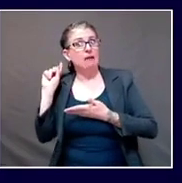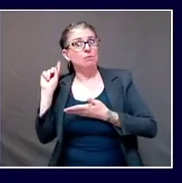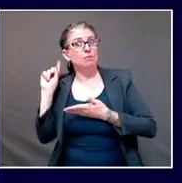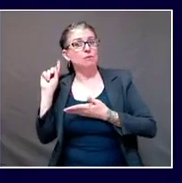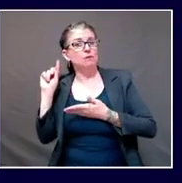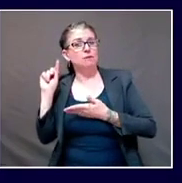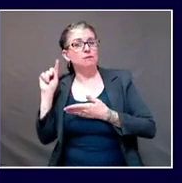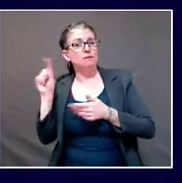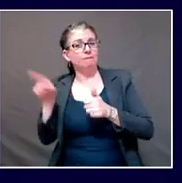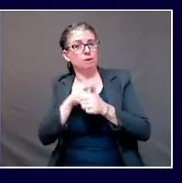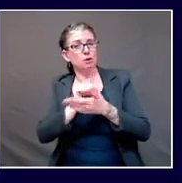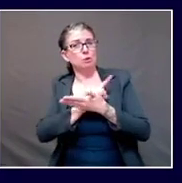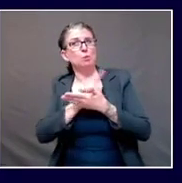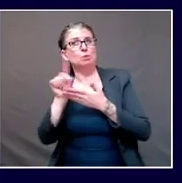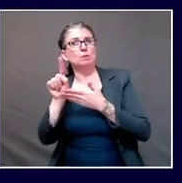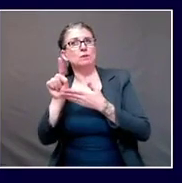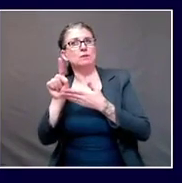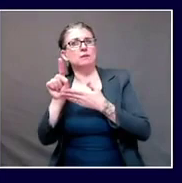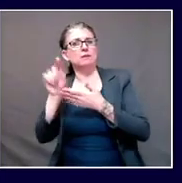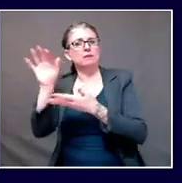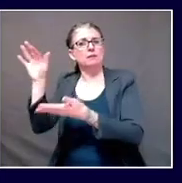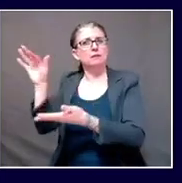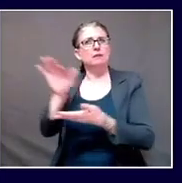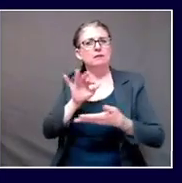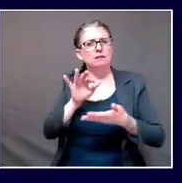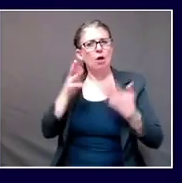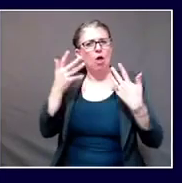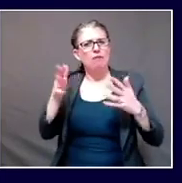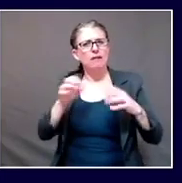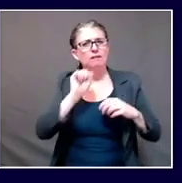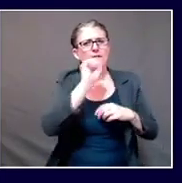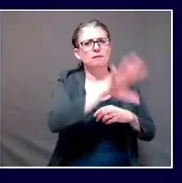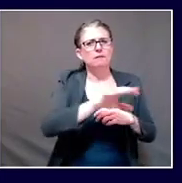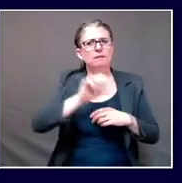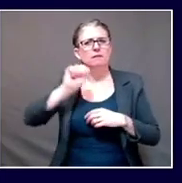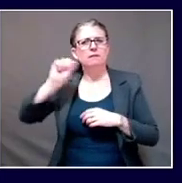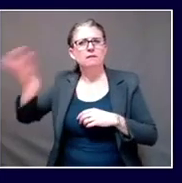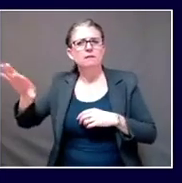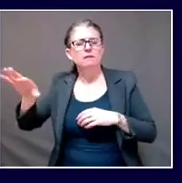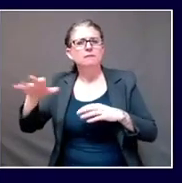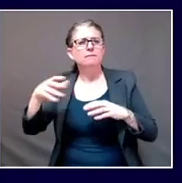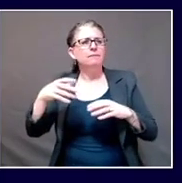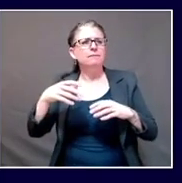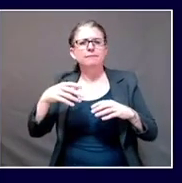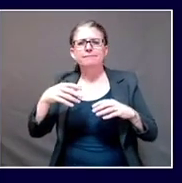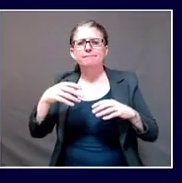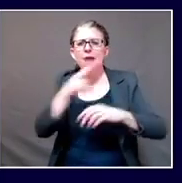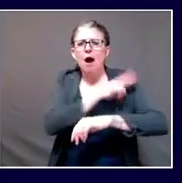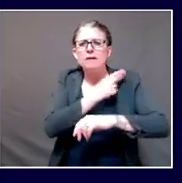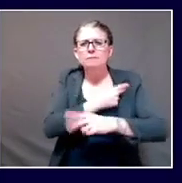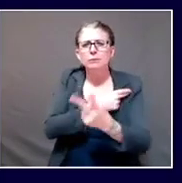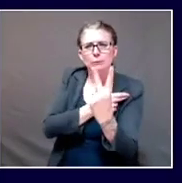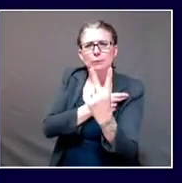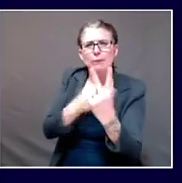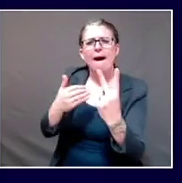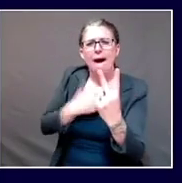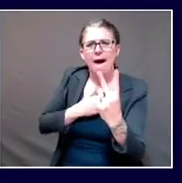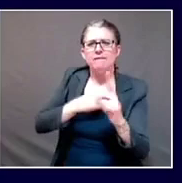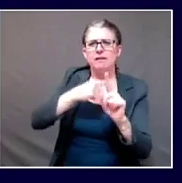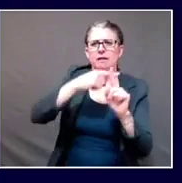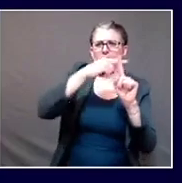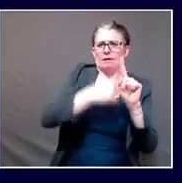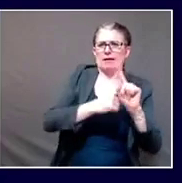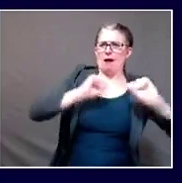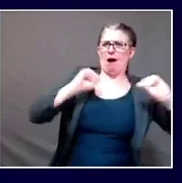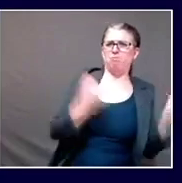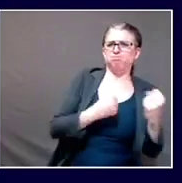super cold freezers that were each getting 975 doses delivered to them. Um, and then this new announcement has